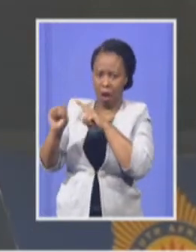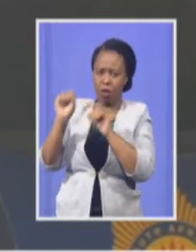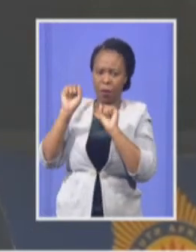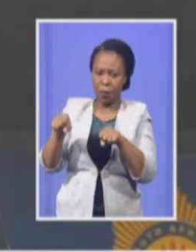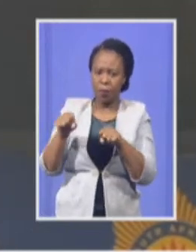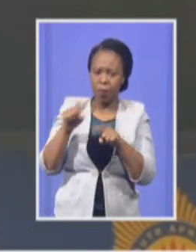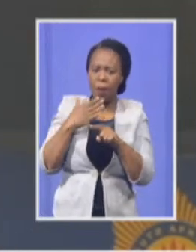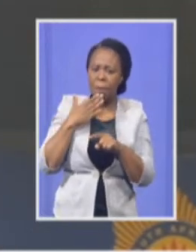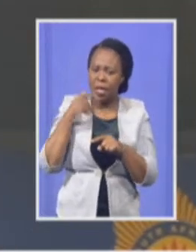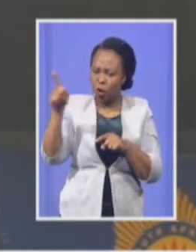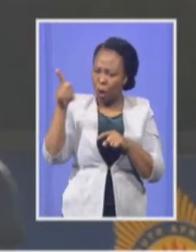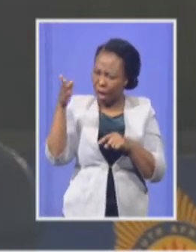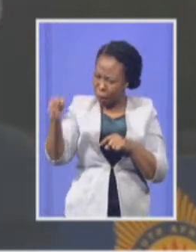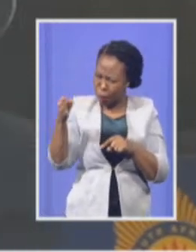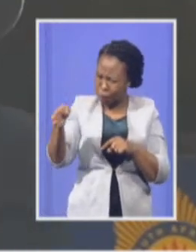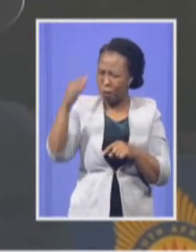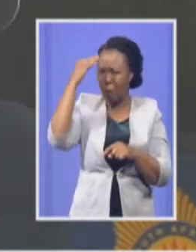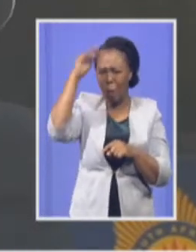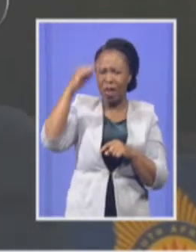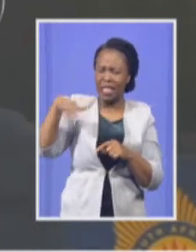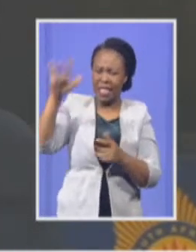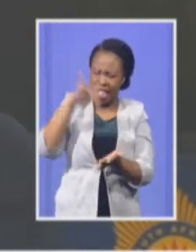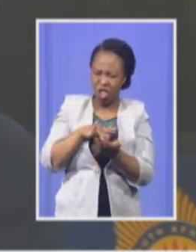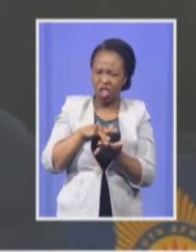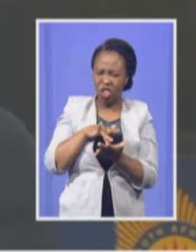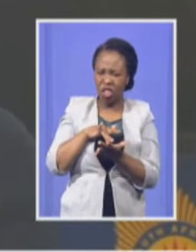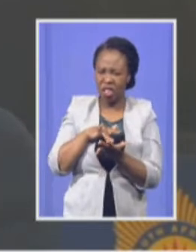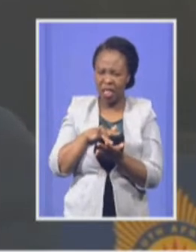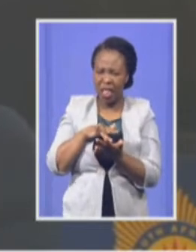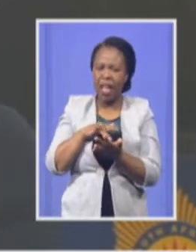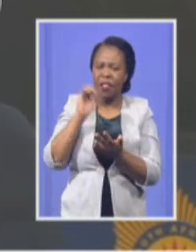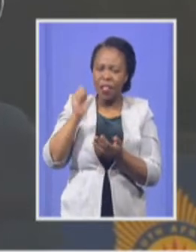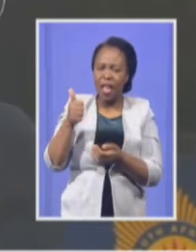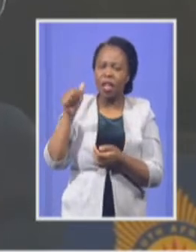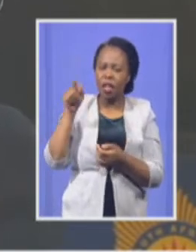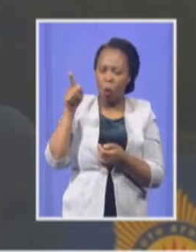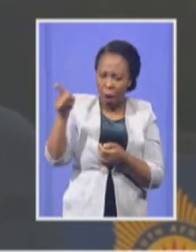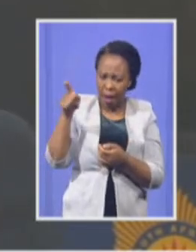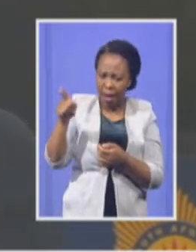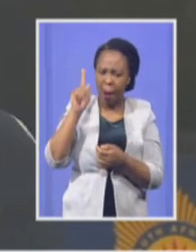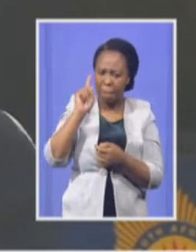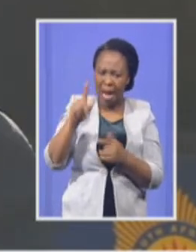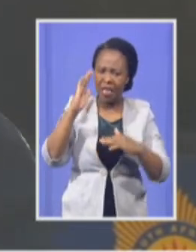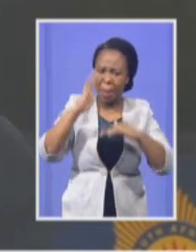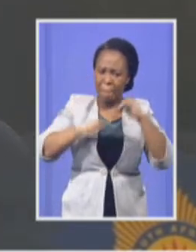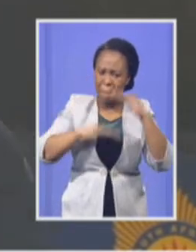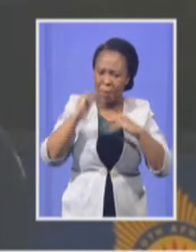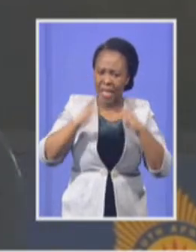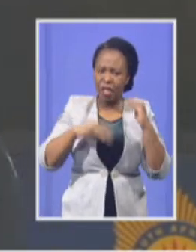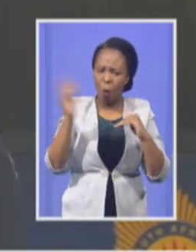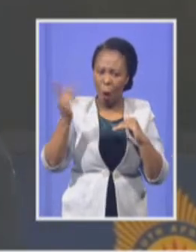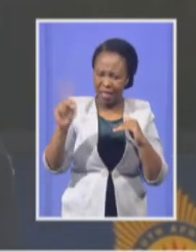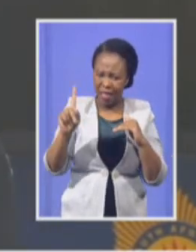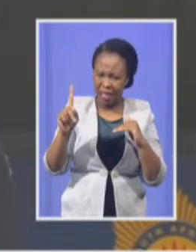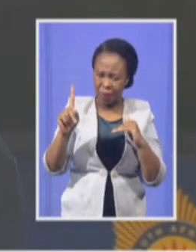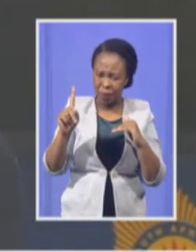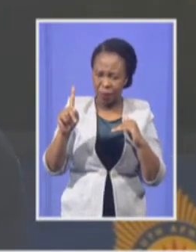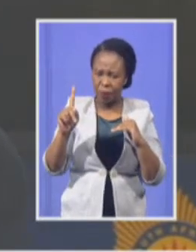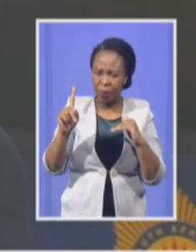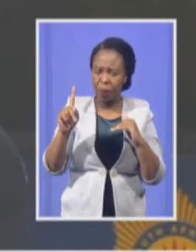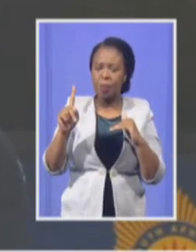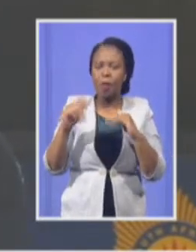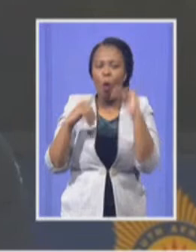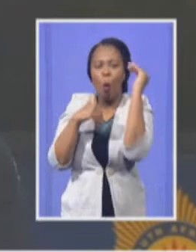Utholakala police station bese usakhela i-desk ezobhekana